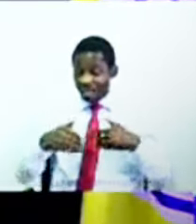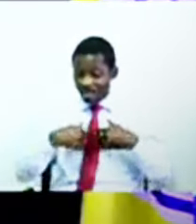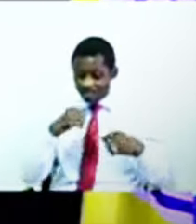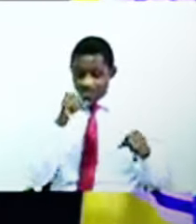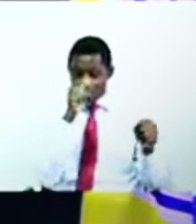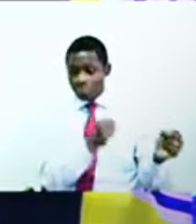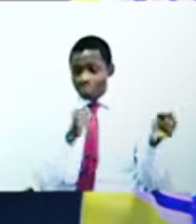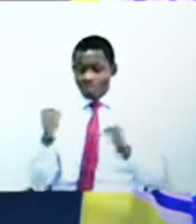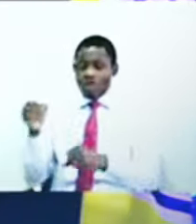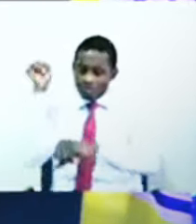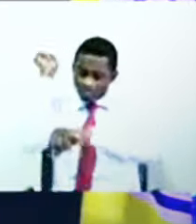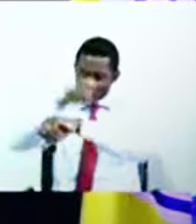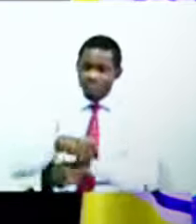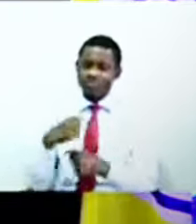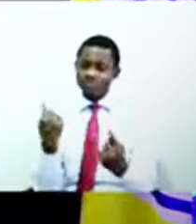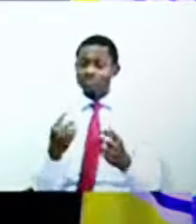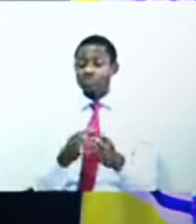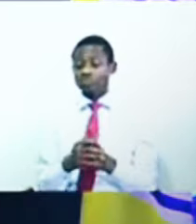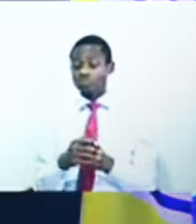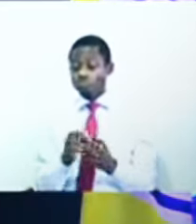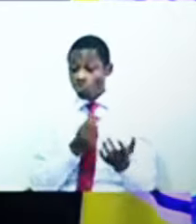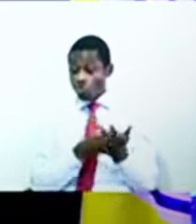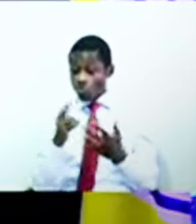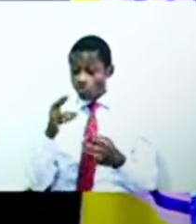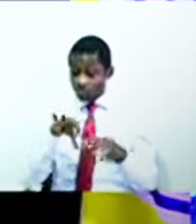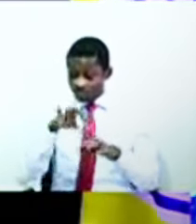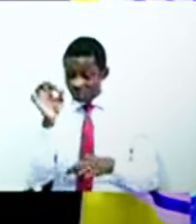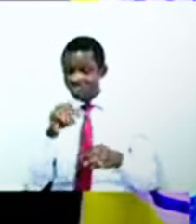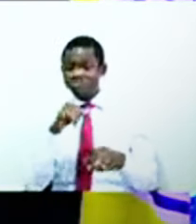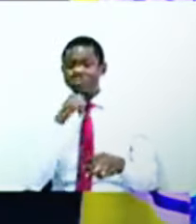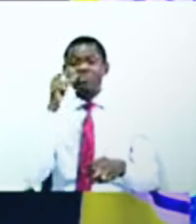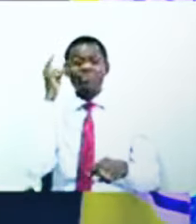dead, it is for living above sin too.